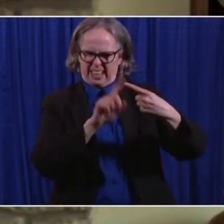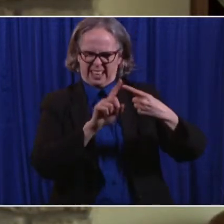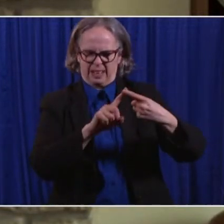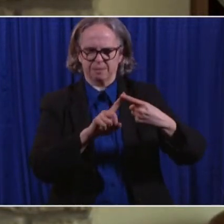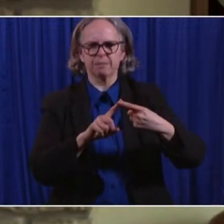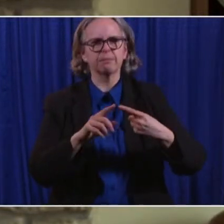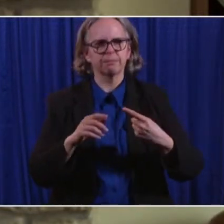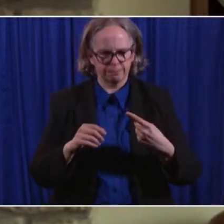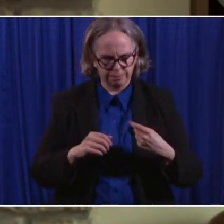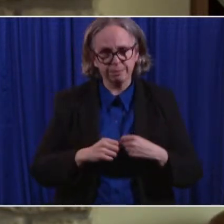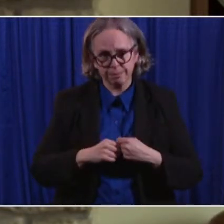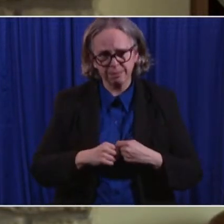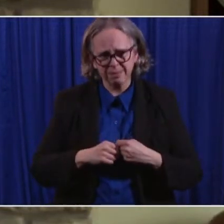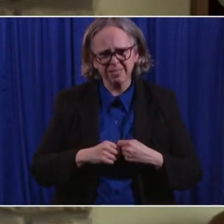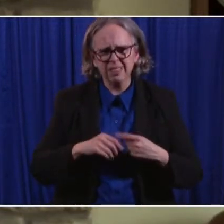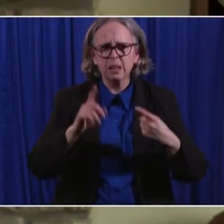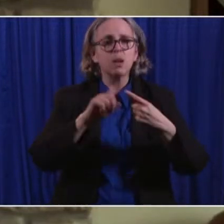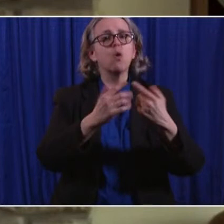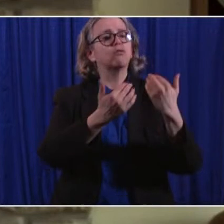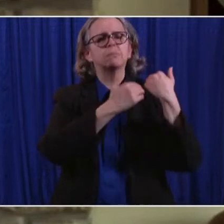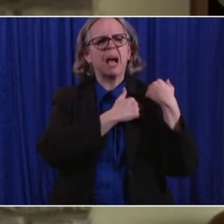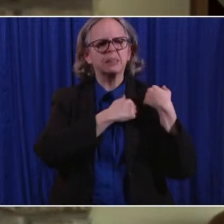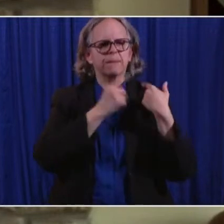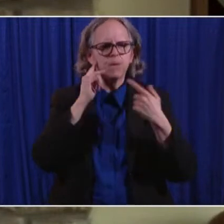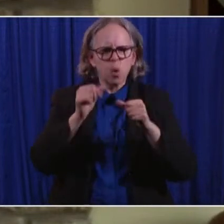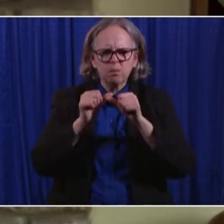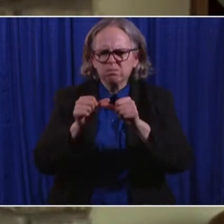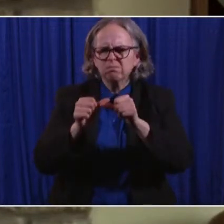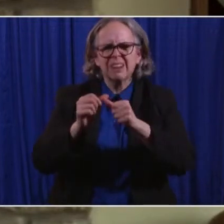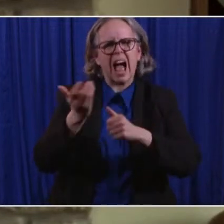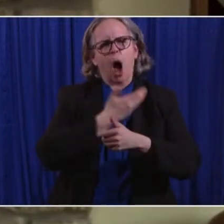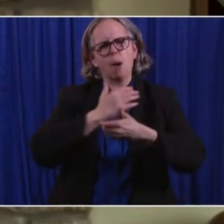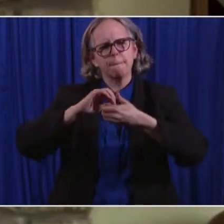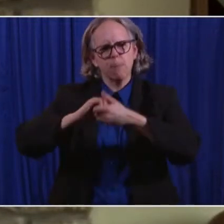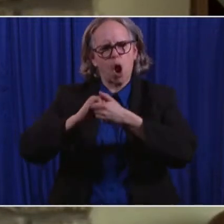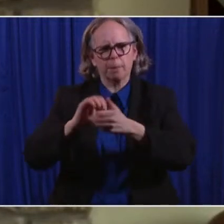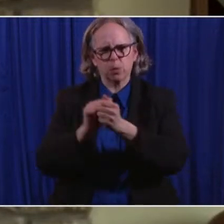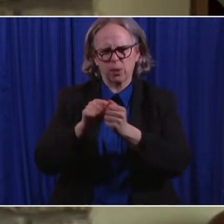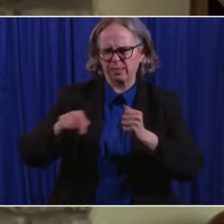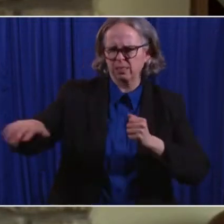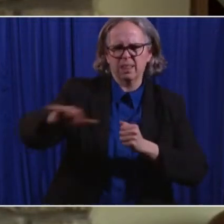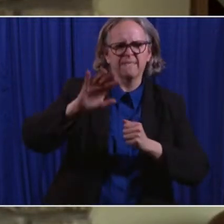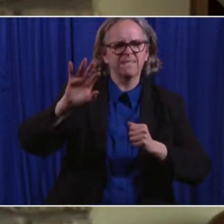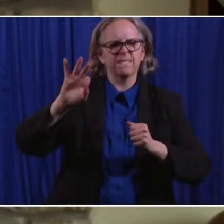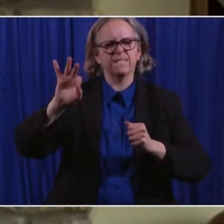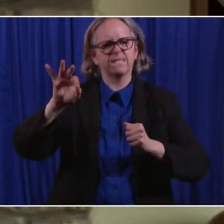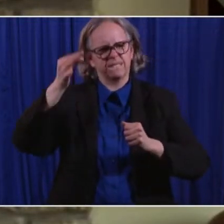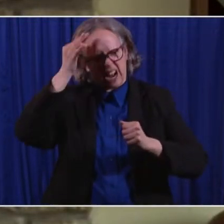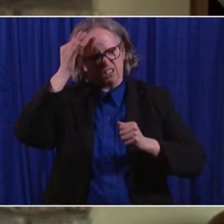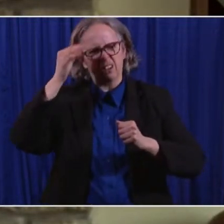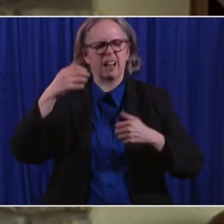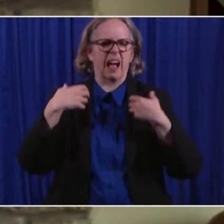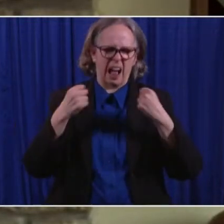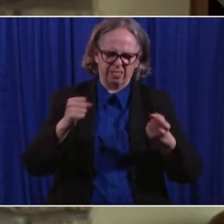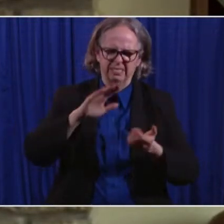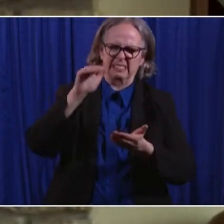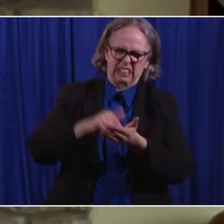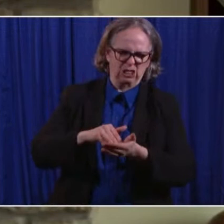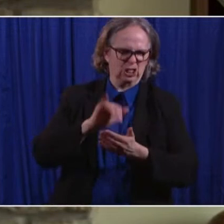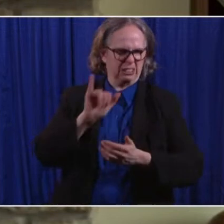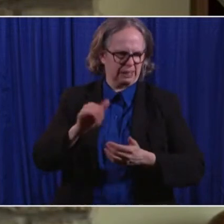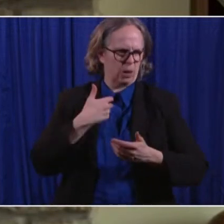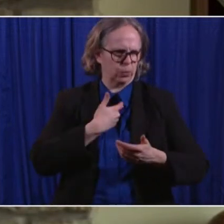our ongoing partnership with our federally qualified health centers. Since December, we have provided federally qualified health centers with more